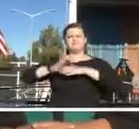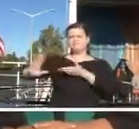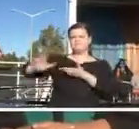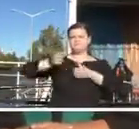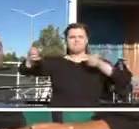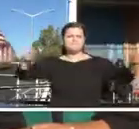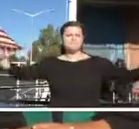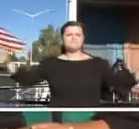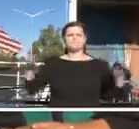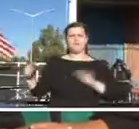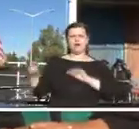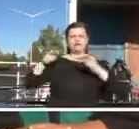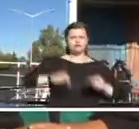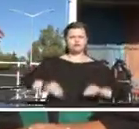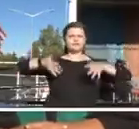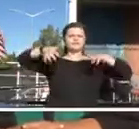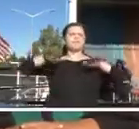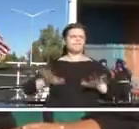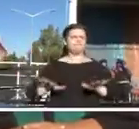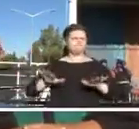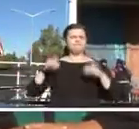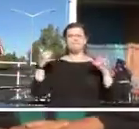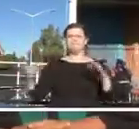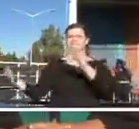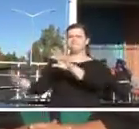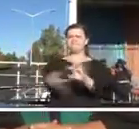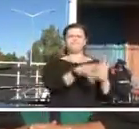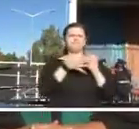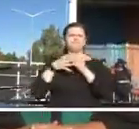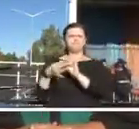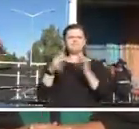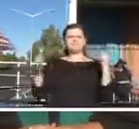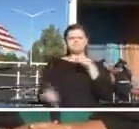migration, and settlement that brings us together today.